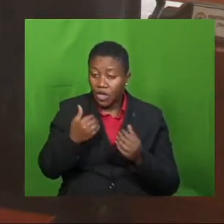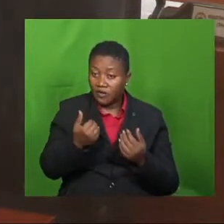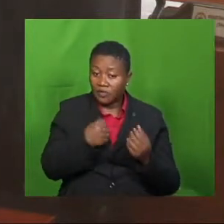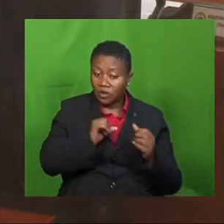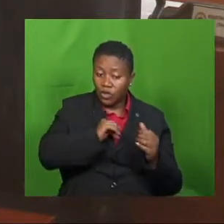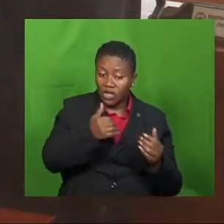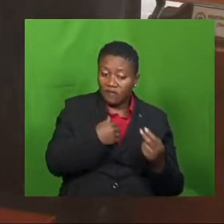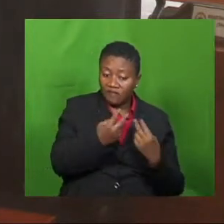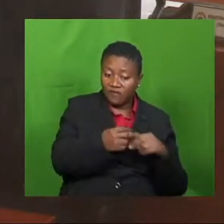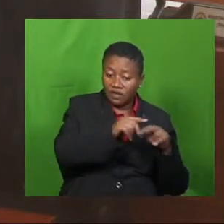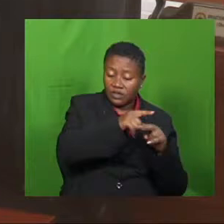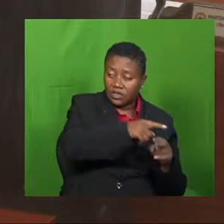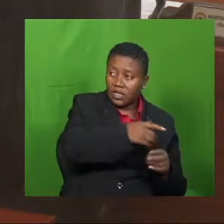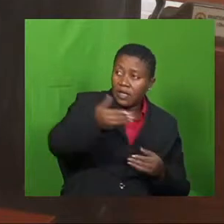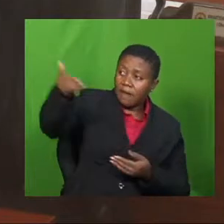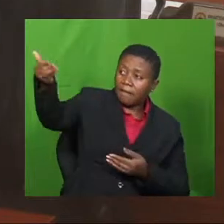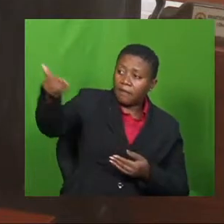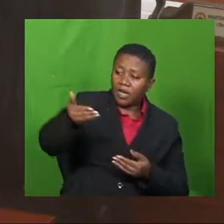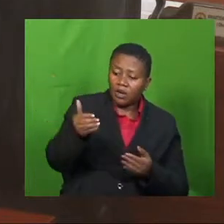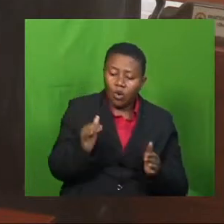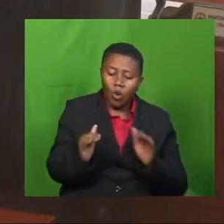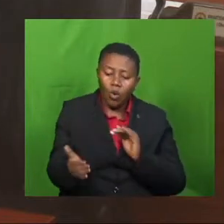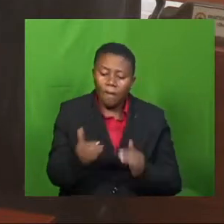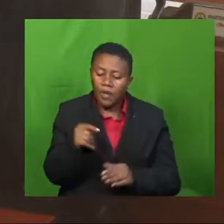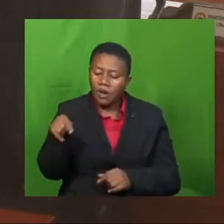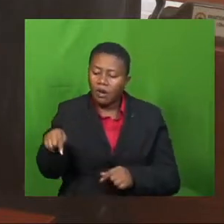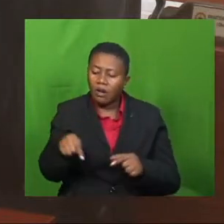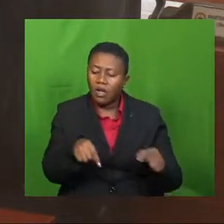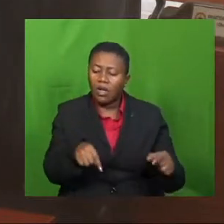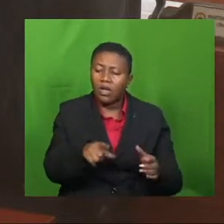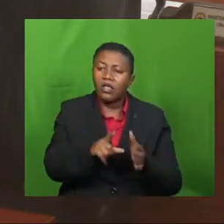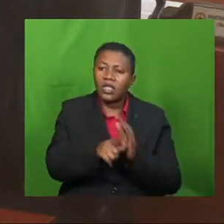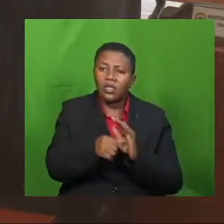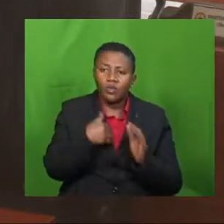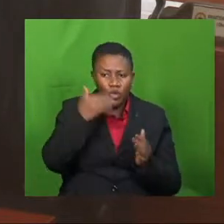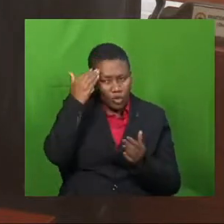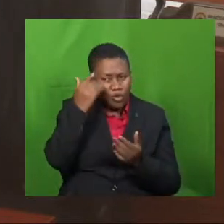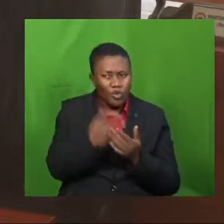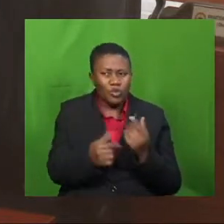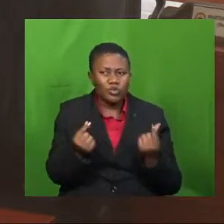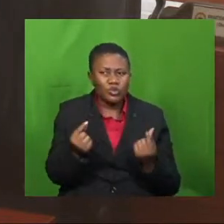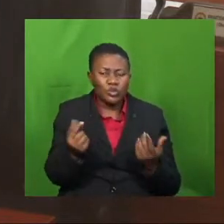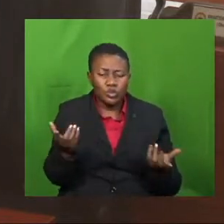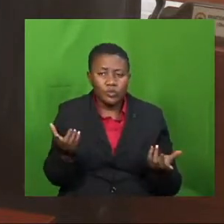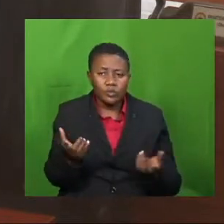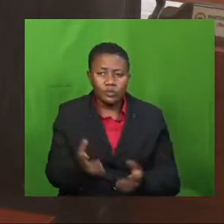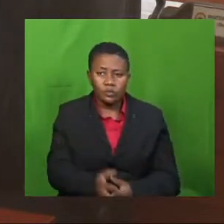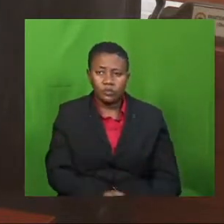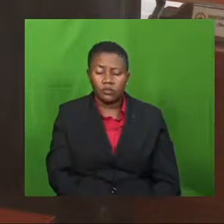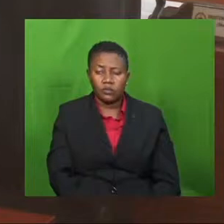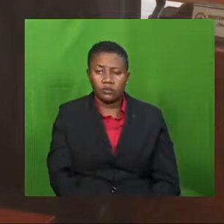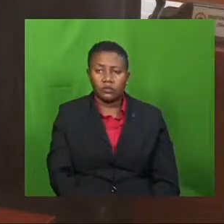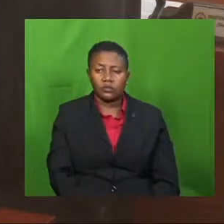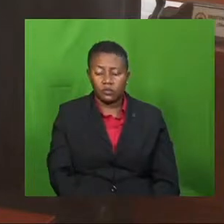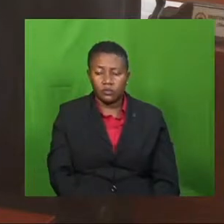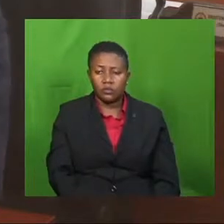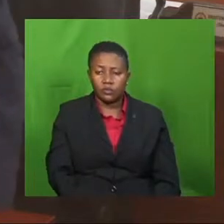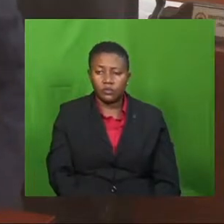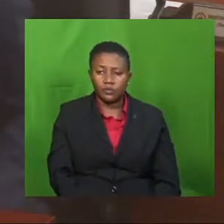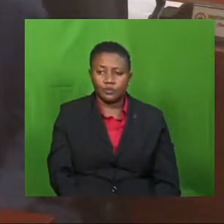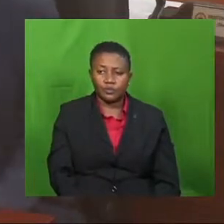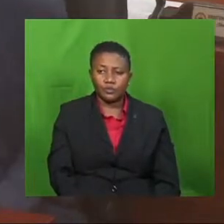they are coming to this house with. And it will strengthen Parliament's oversight. I think that's the way to go, Speaker.